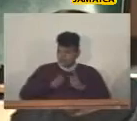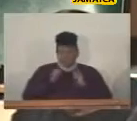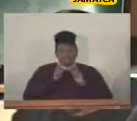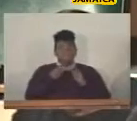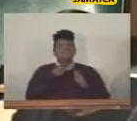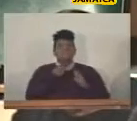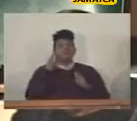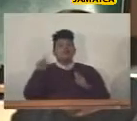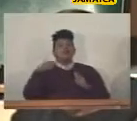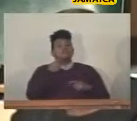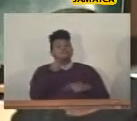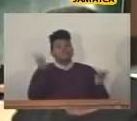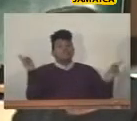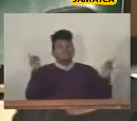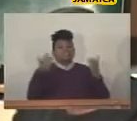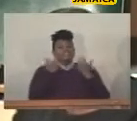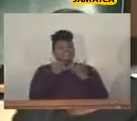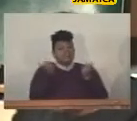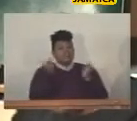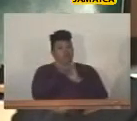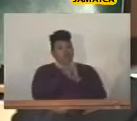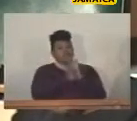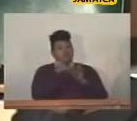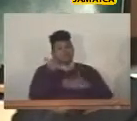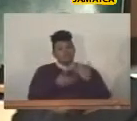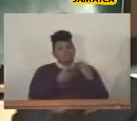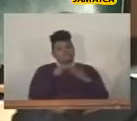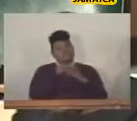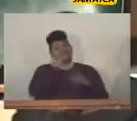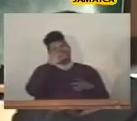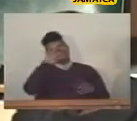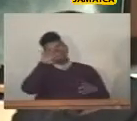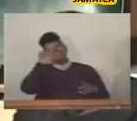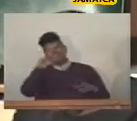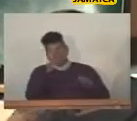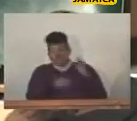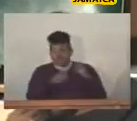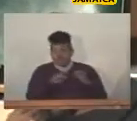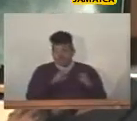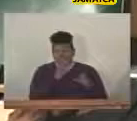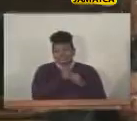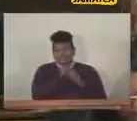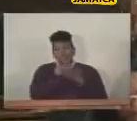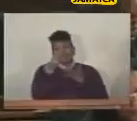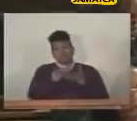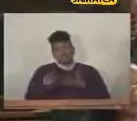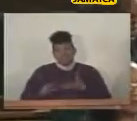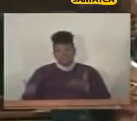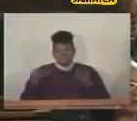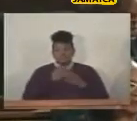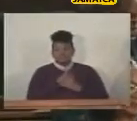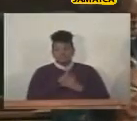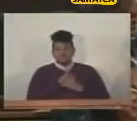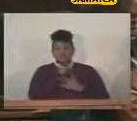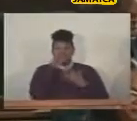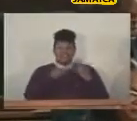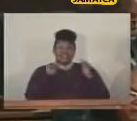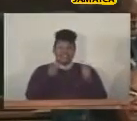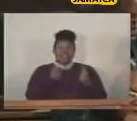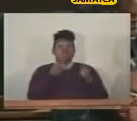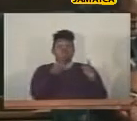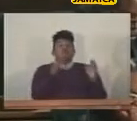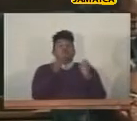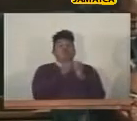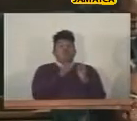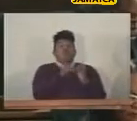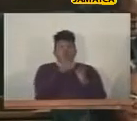stand to benefit. Mr. President, let me hasten to point out that the amendments being tabled will also benefit victims of